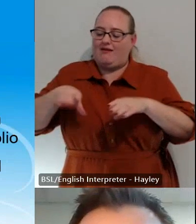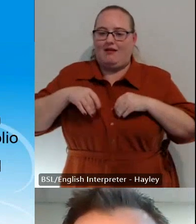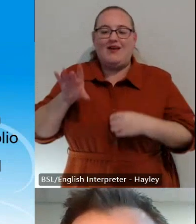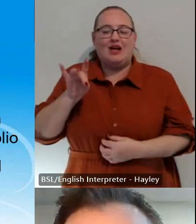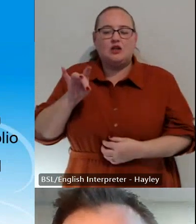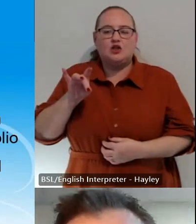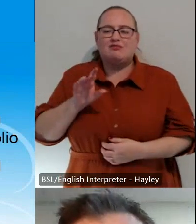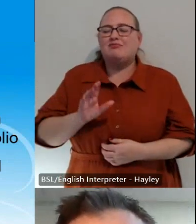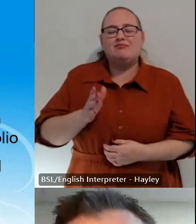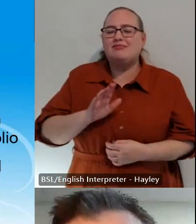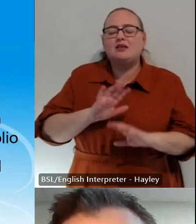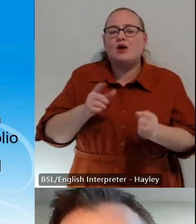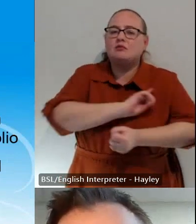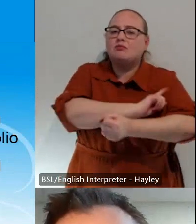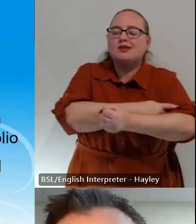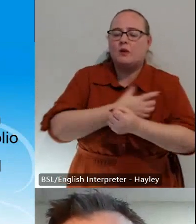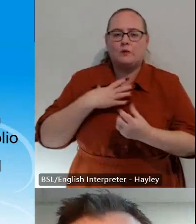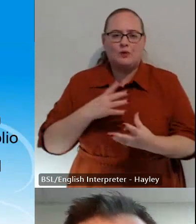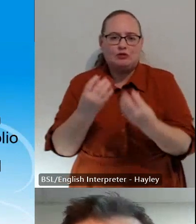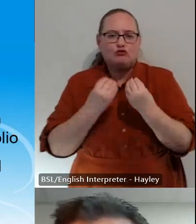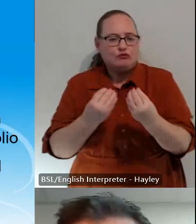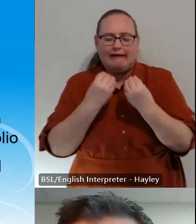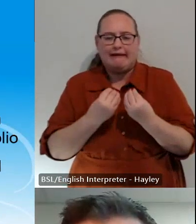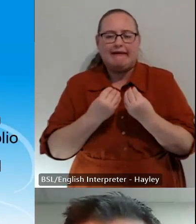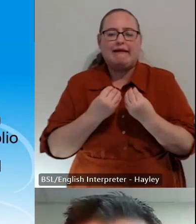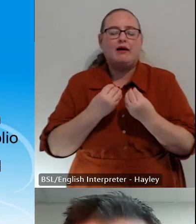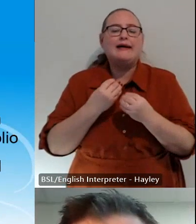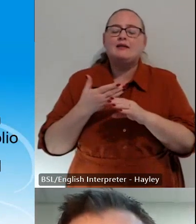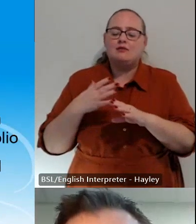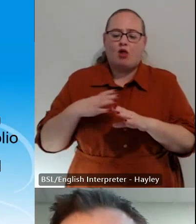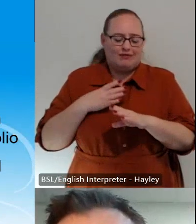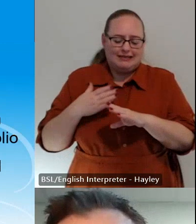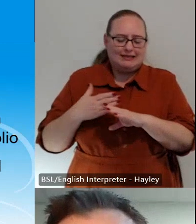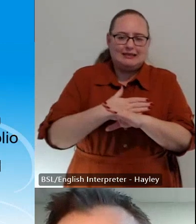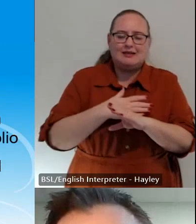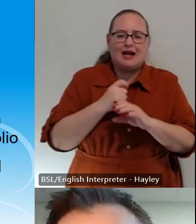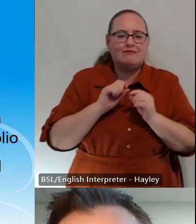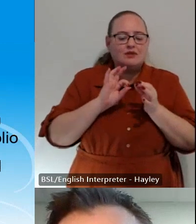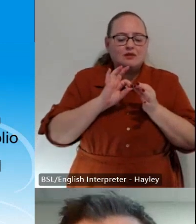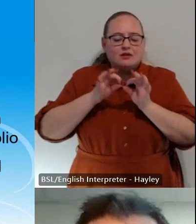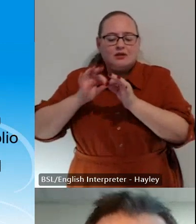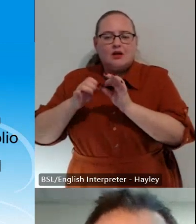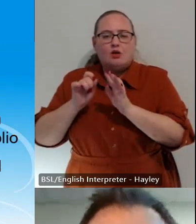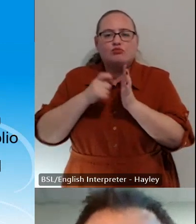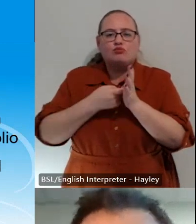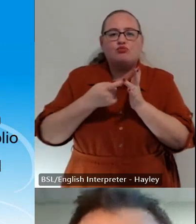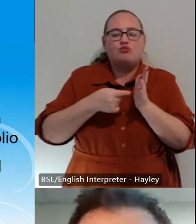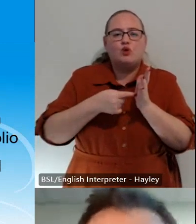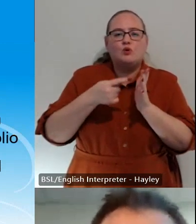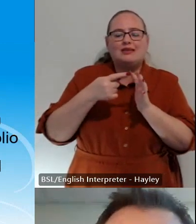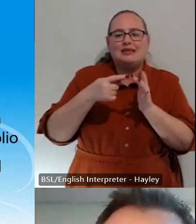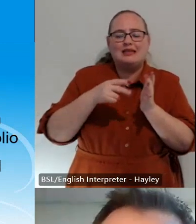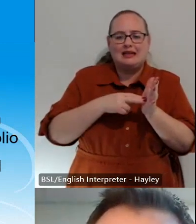pre-designed, pre-programmed response against infection, against small sequences of proteins. So it's agnostic in